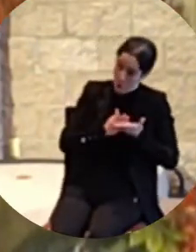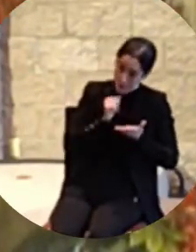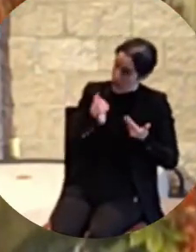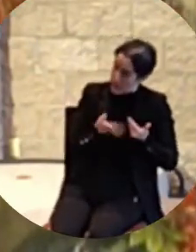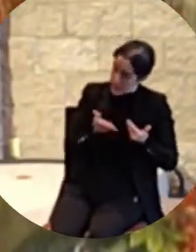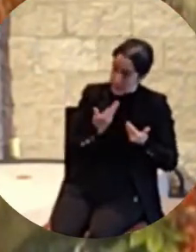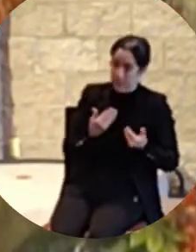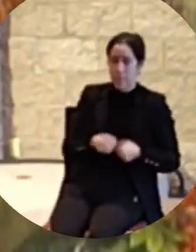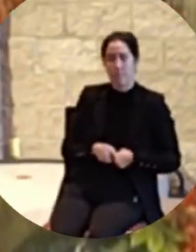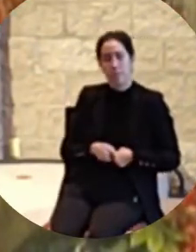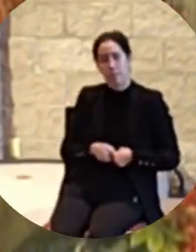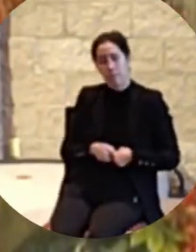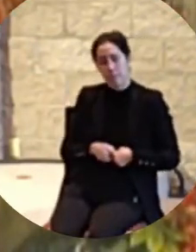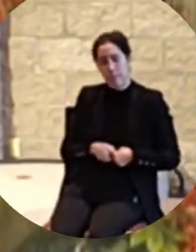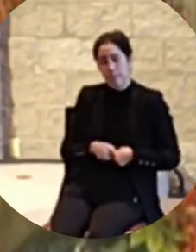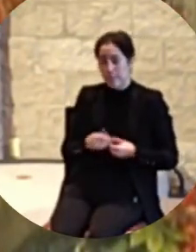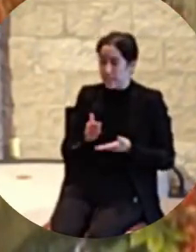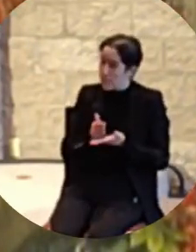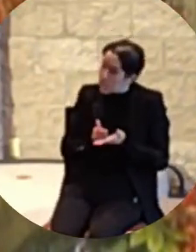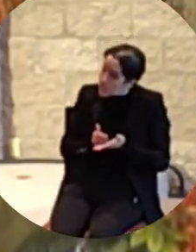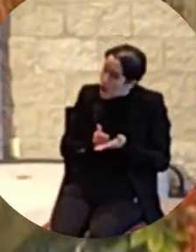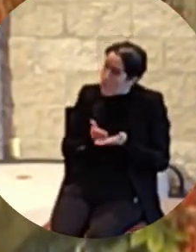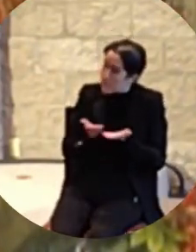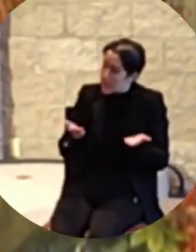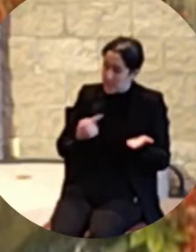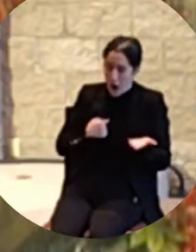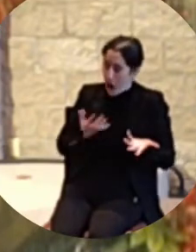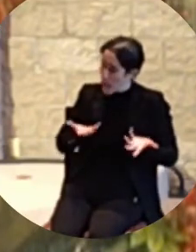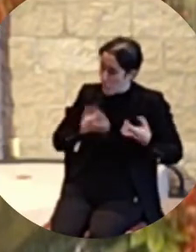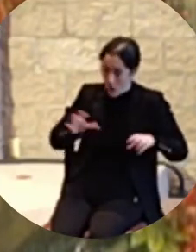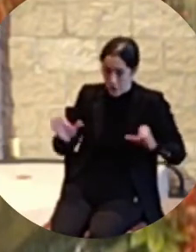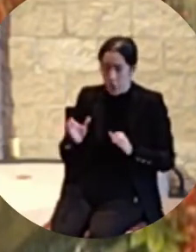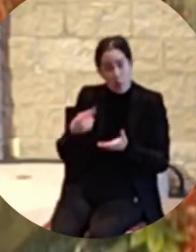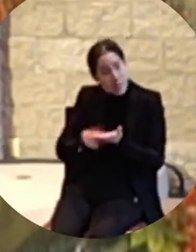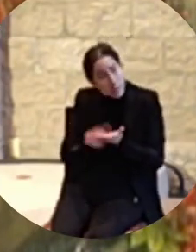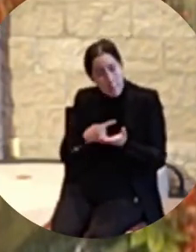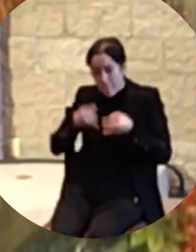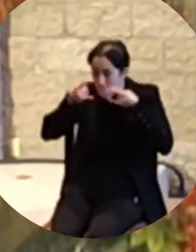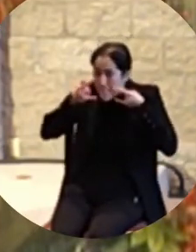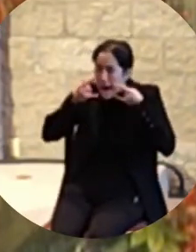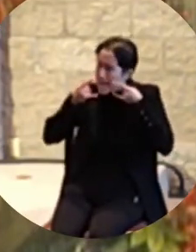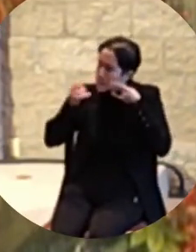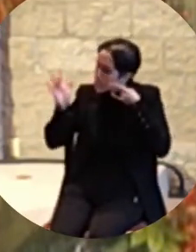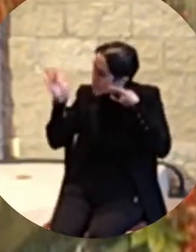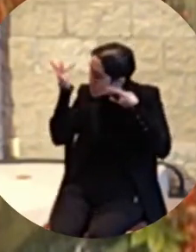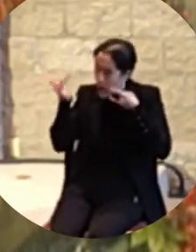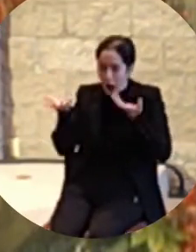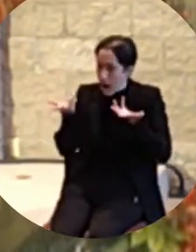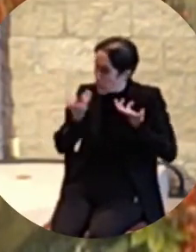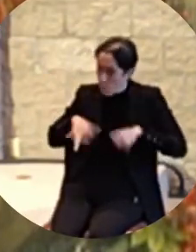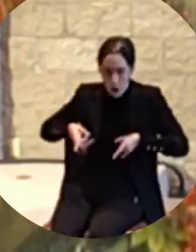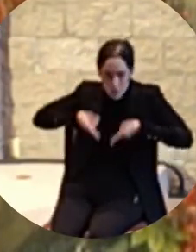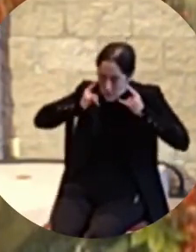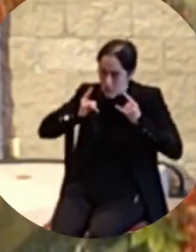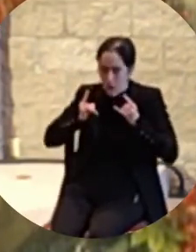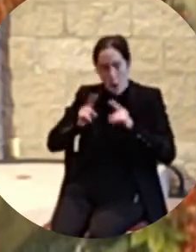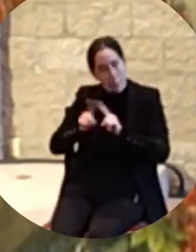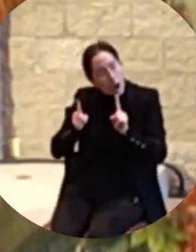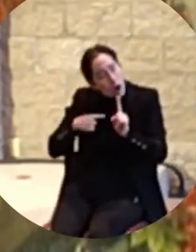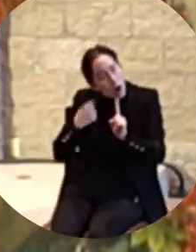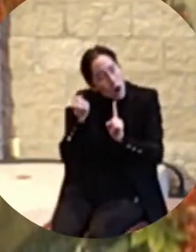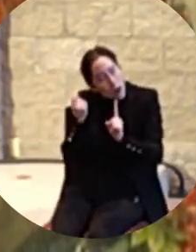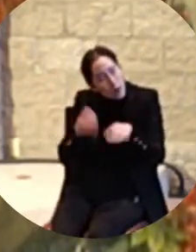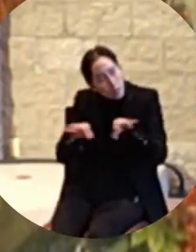Sometimes I don't want to wear that mask, but I know how important it is. Sometimes I don't want to wash my hands